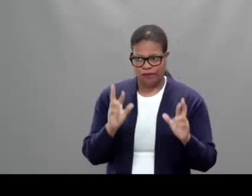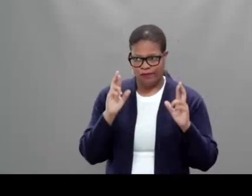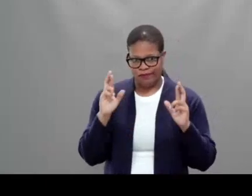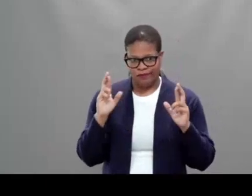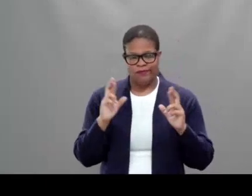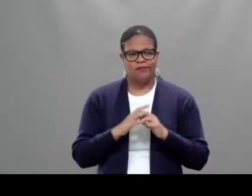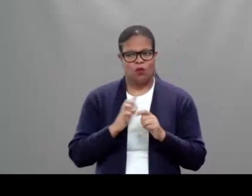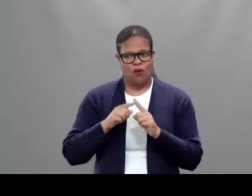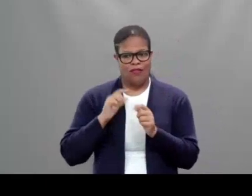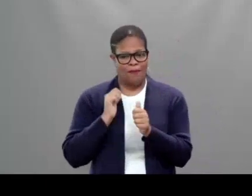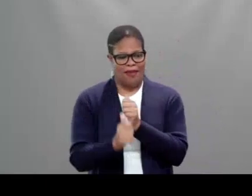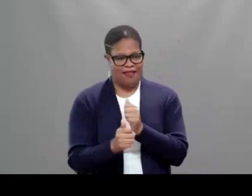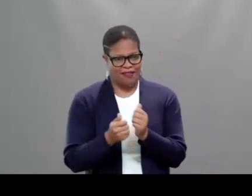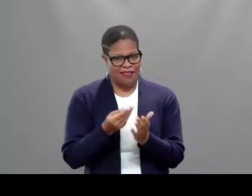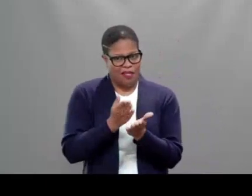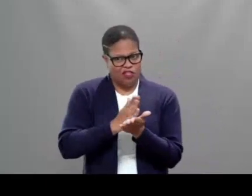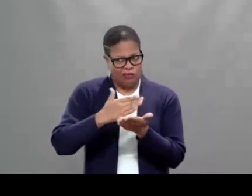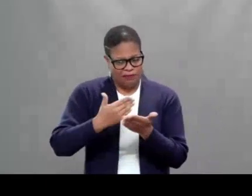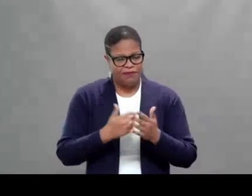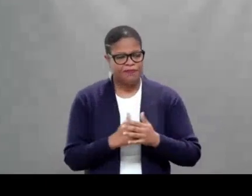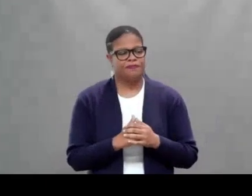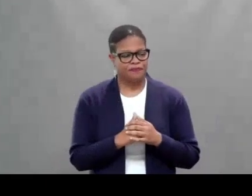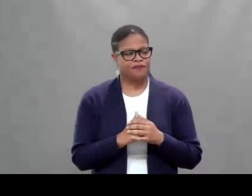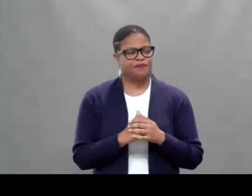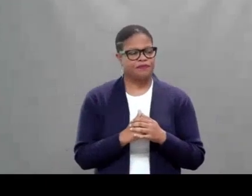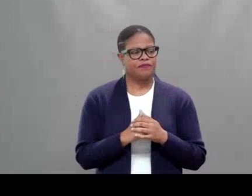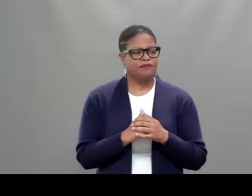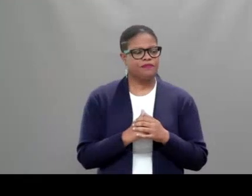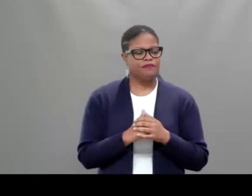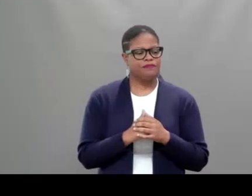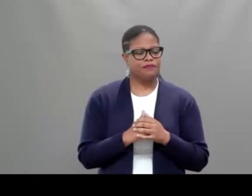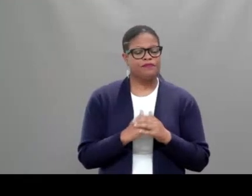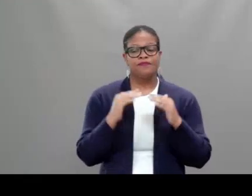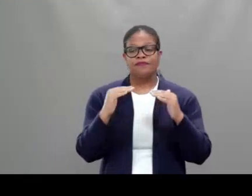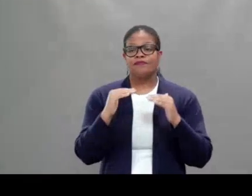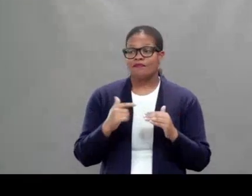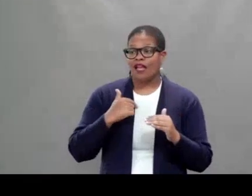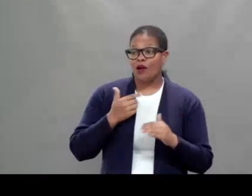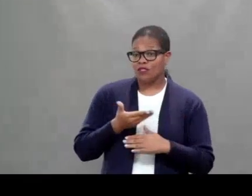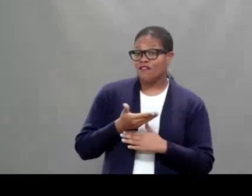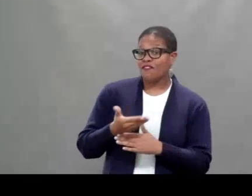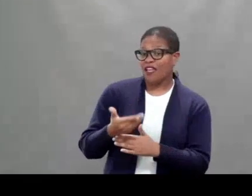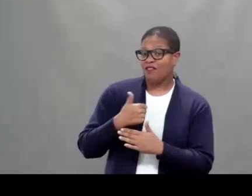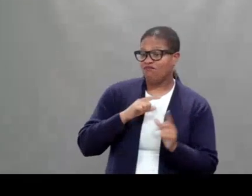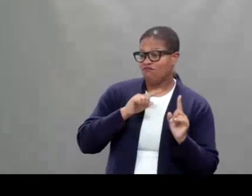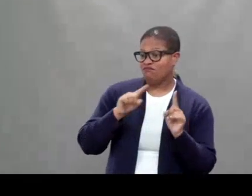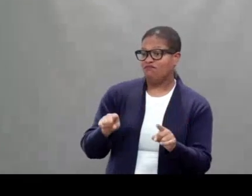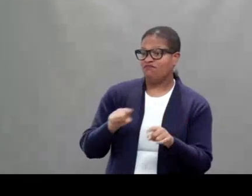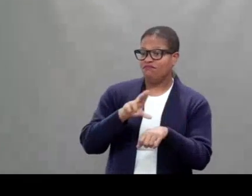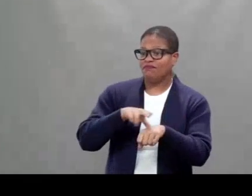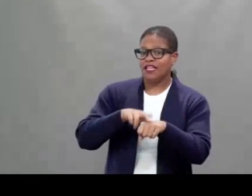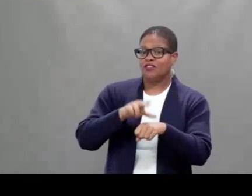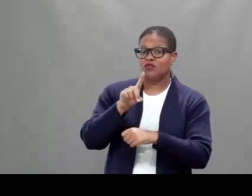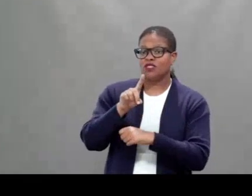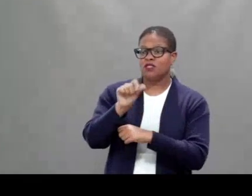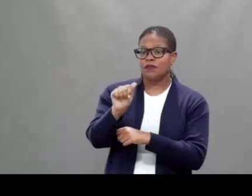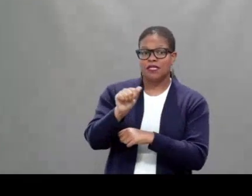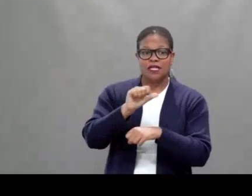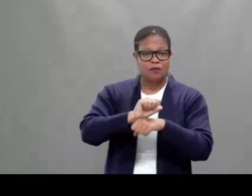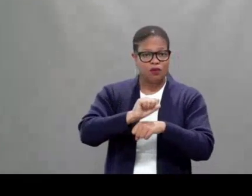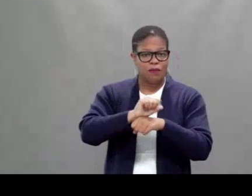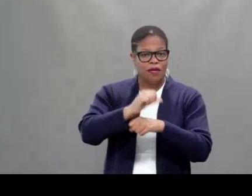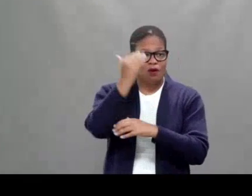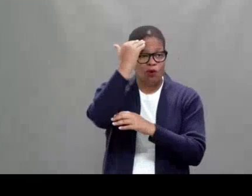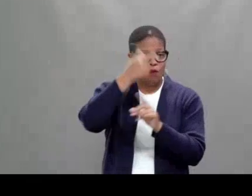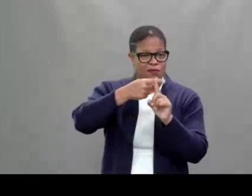case once they pass the budget. I was invited and attended the National Disability Employment